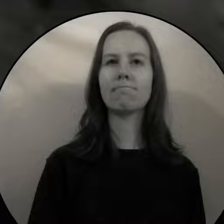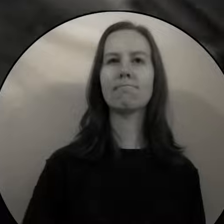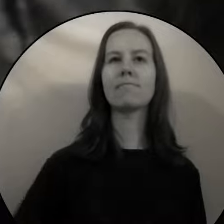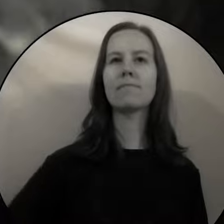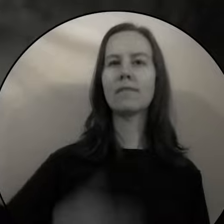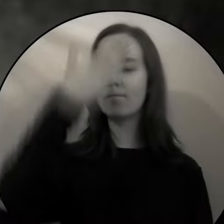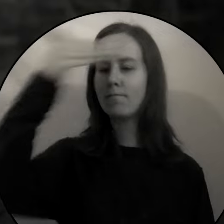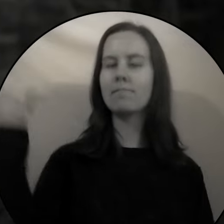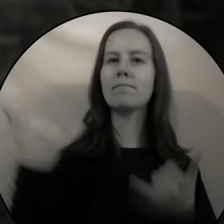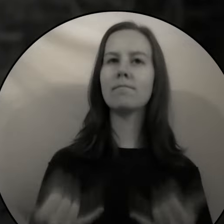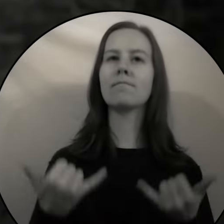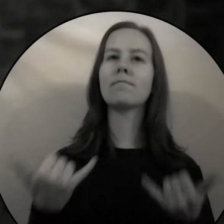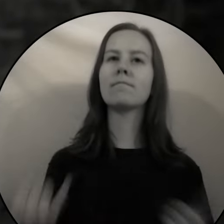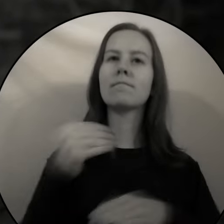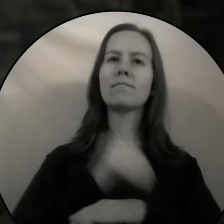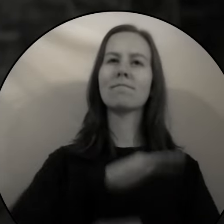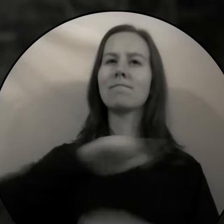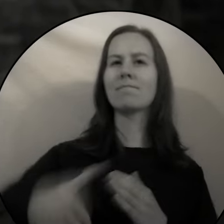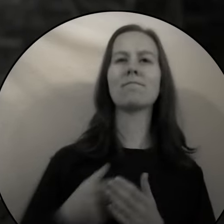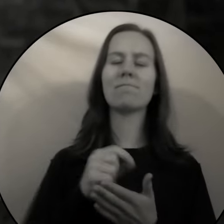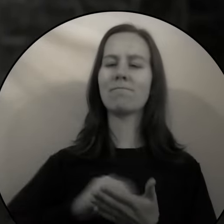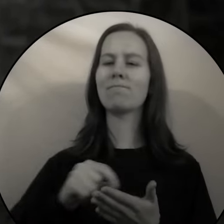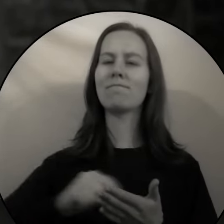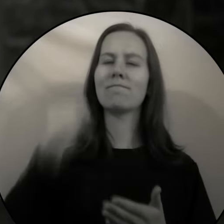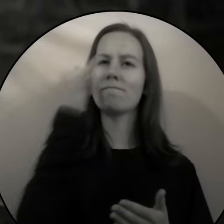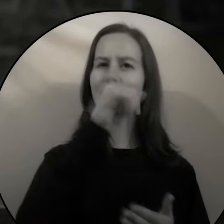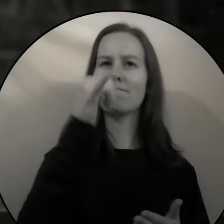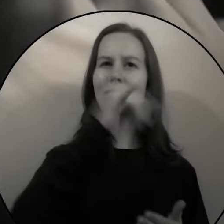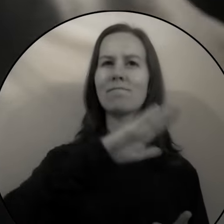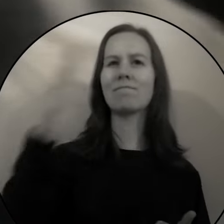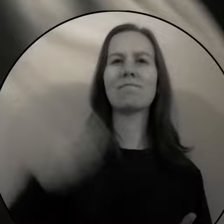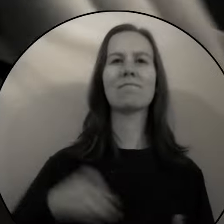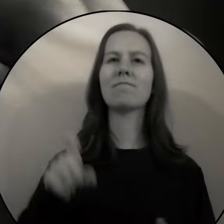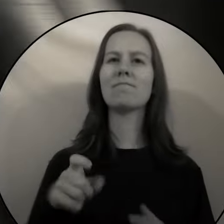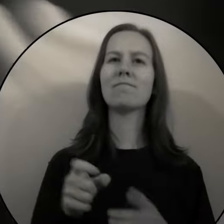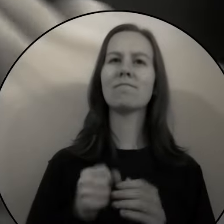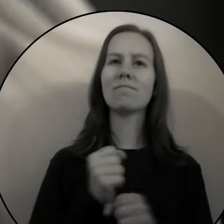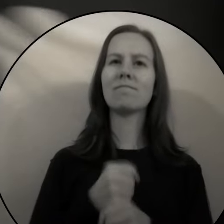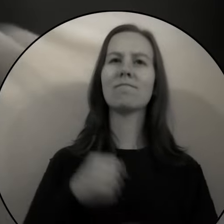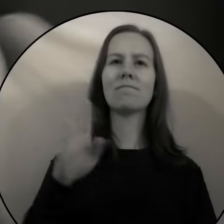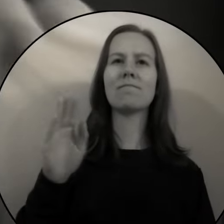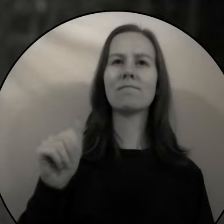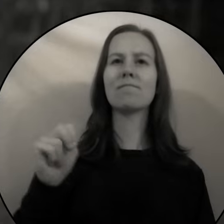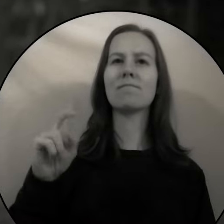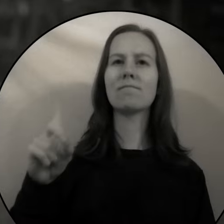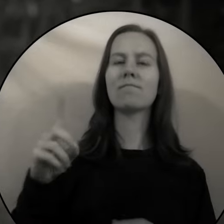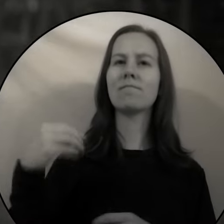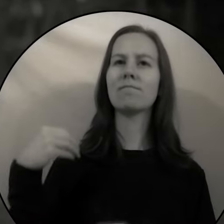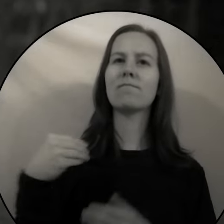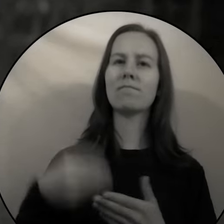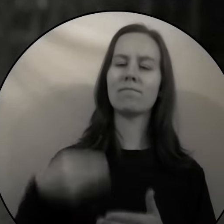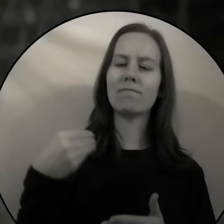me forget today tonight all the Sil things you should never form A B